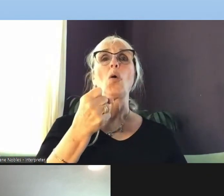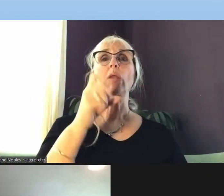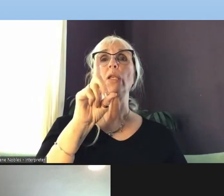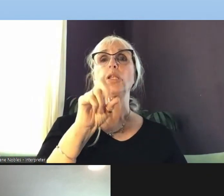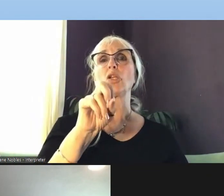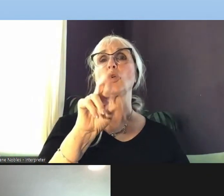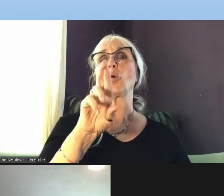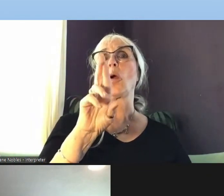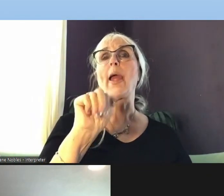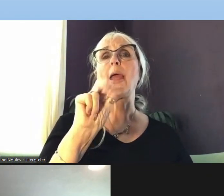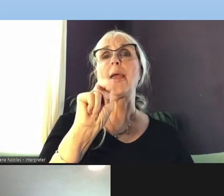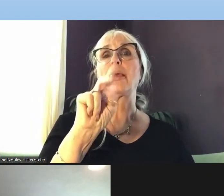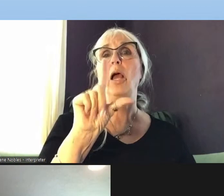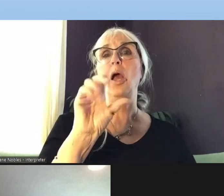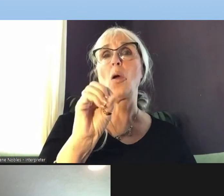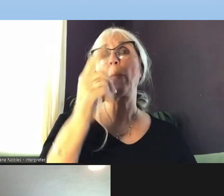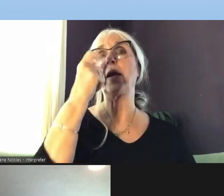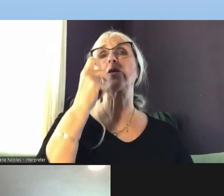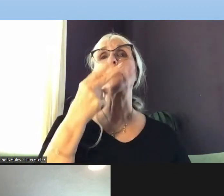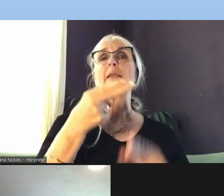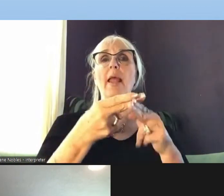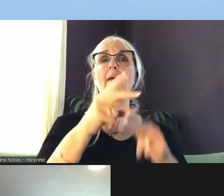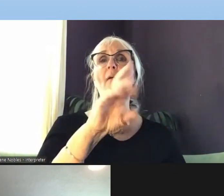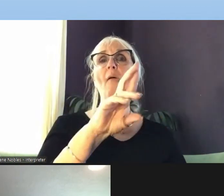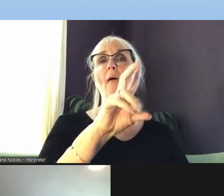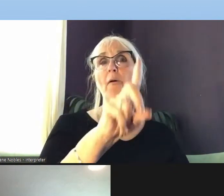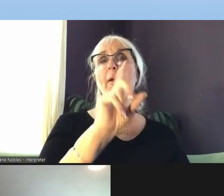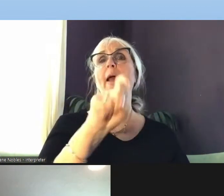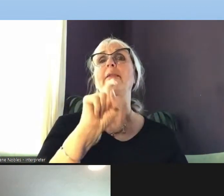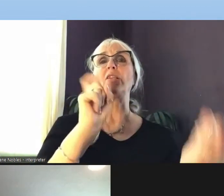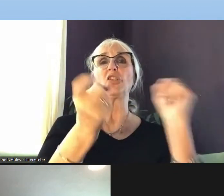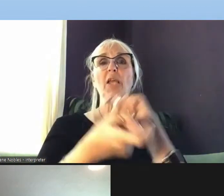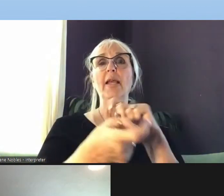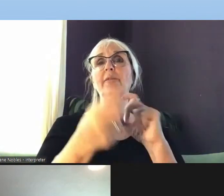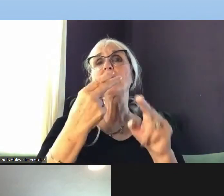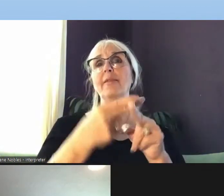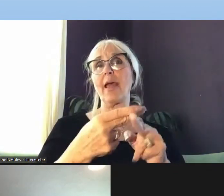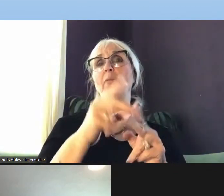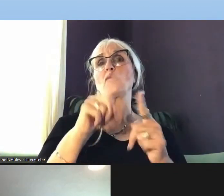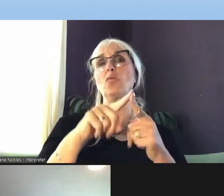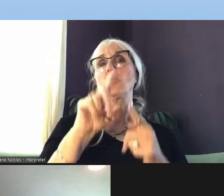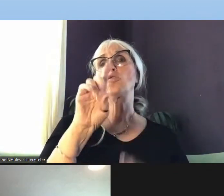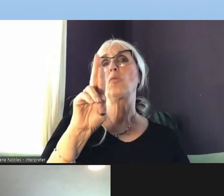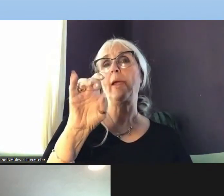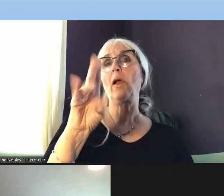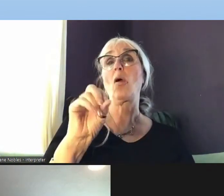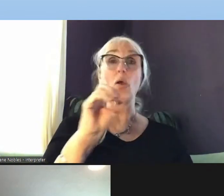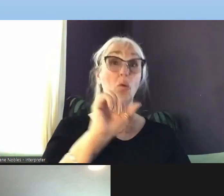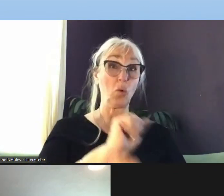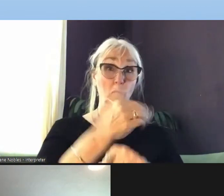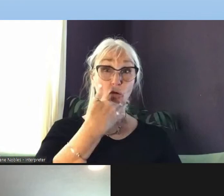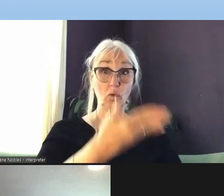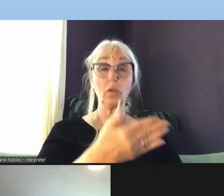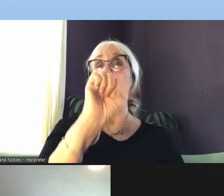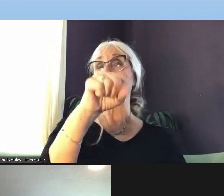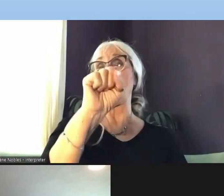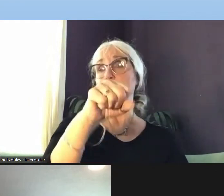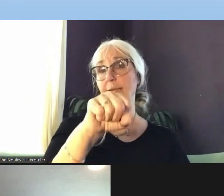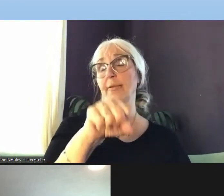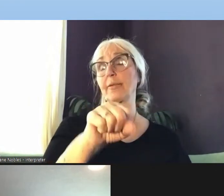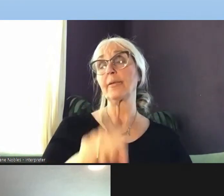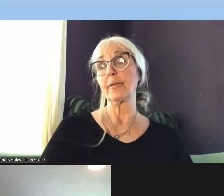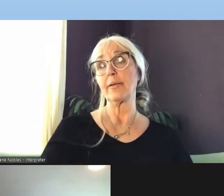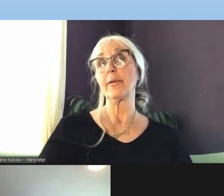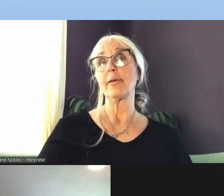had to, because we named a Ford, we just had to switch it to the Durango. Yeah, and the Durango works good for you? Yes. Okay. All